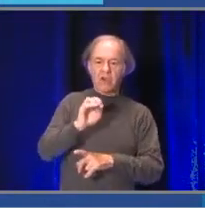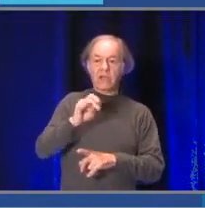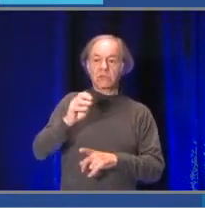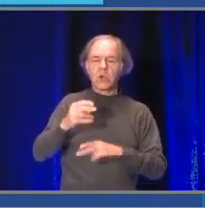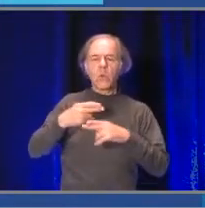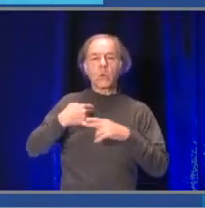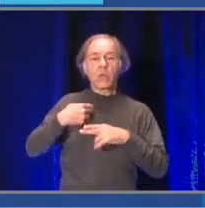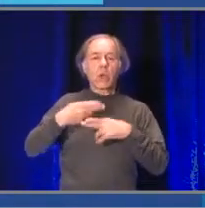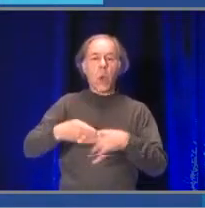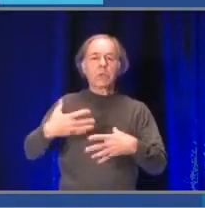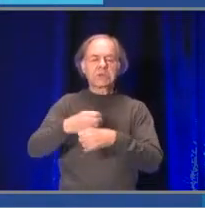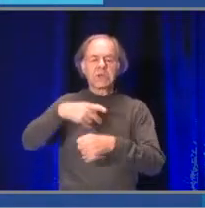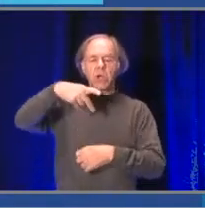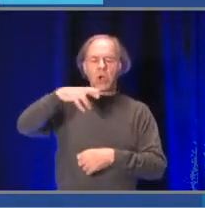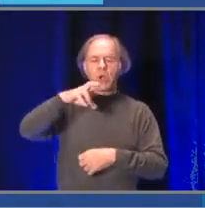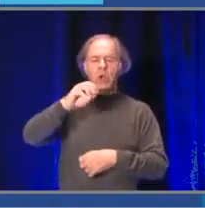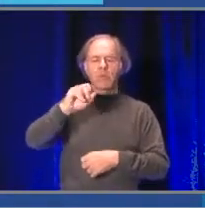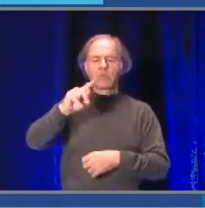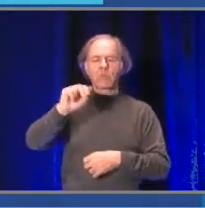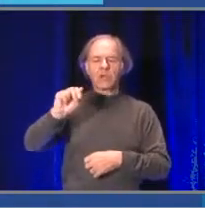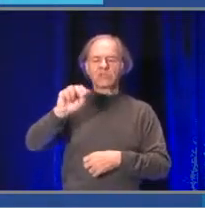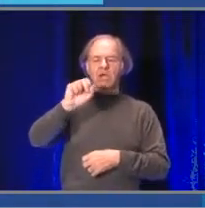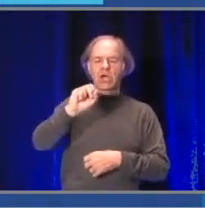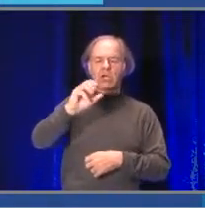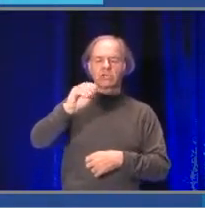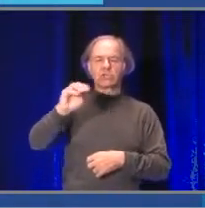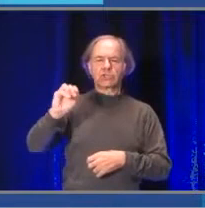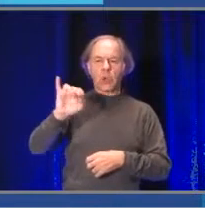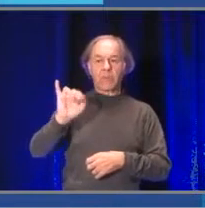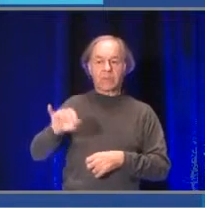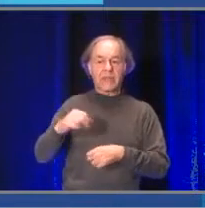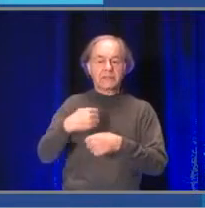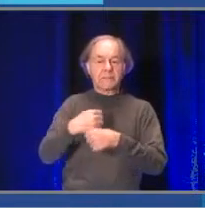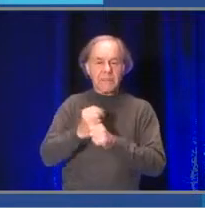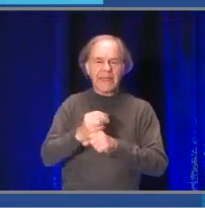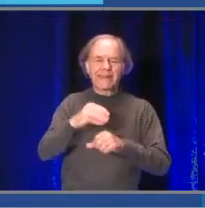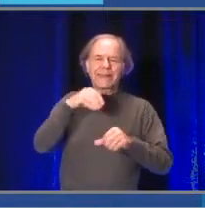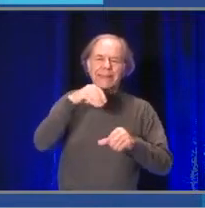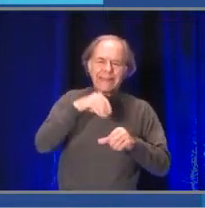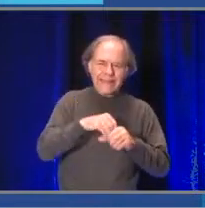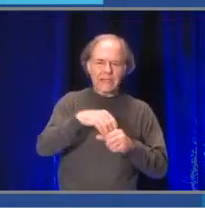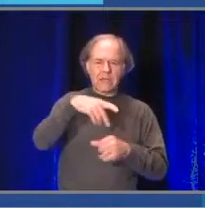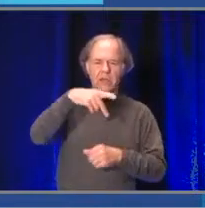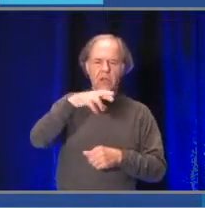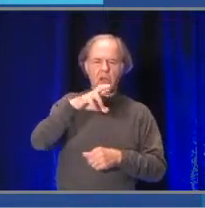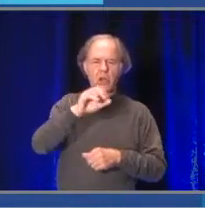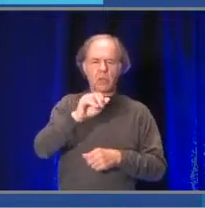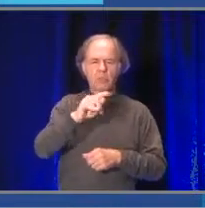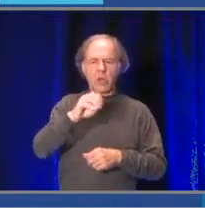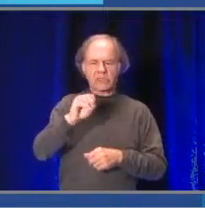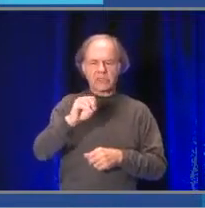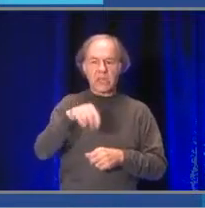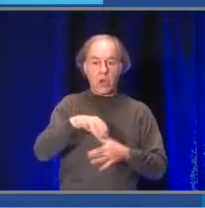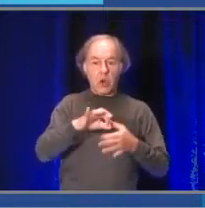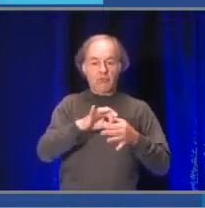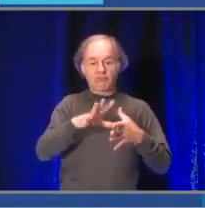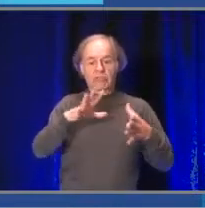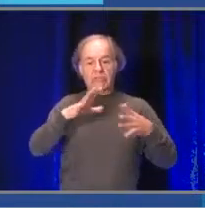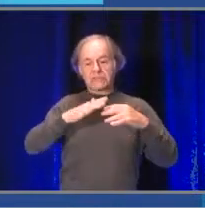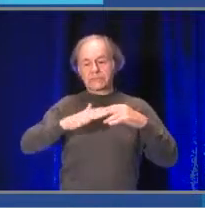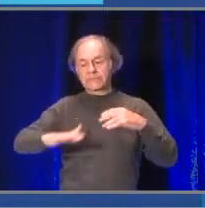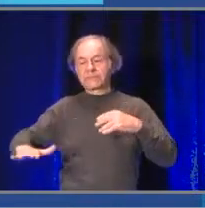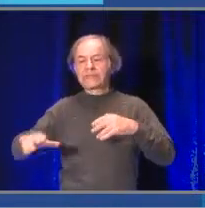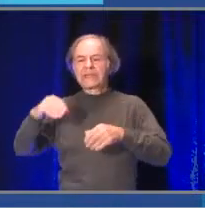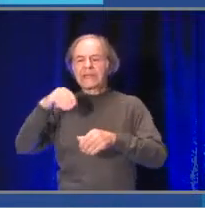called prostasomes. Prostasomes are synthesized in the prostate, and they are released in